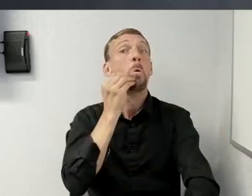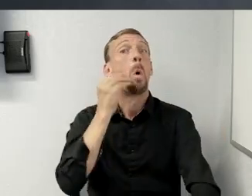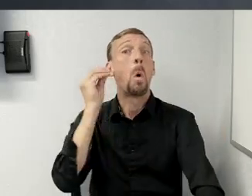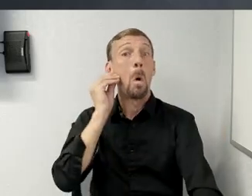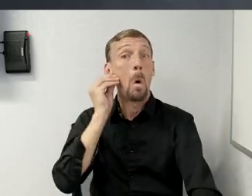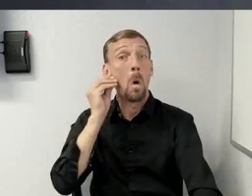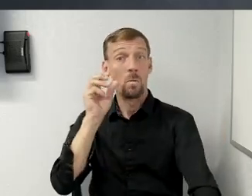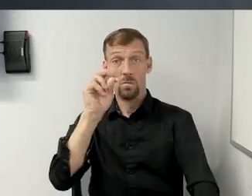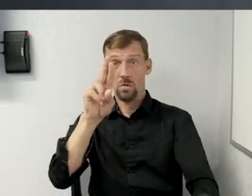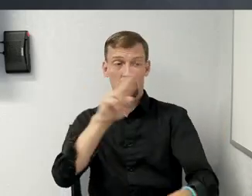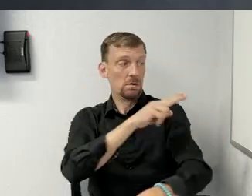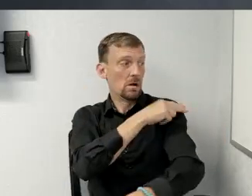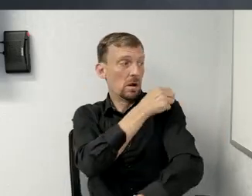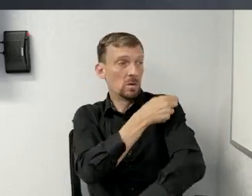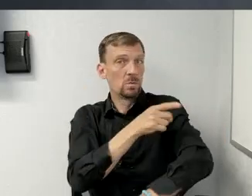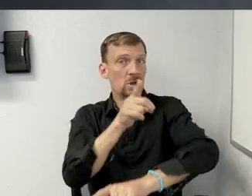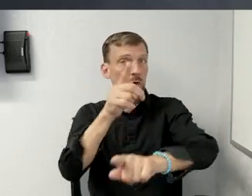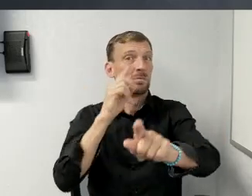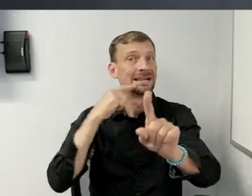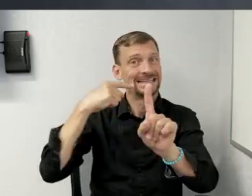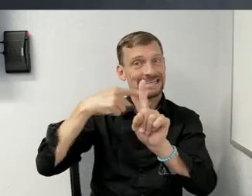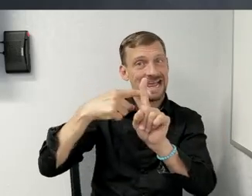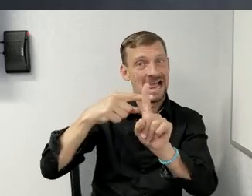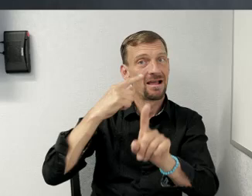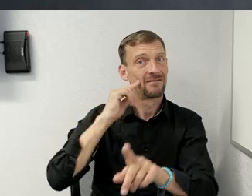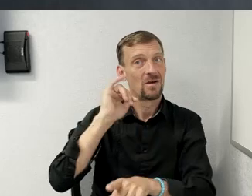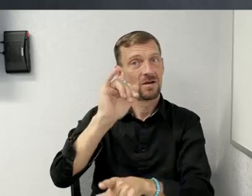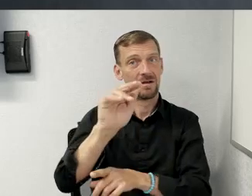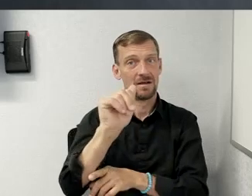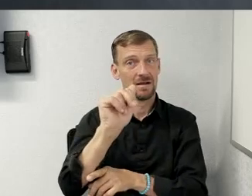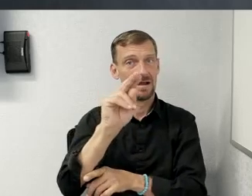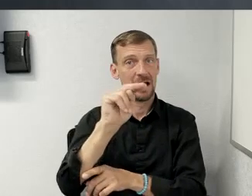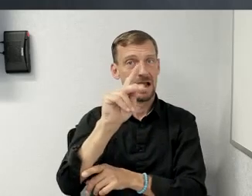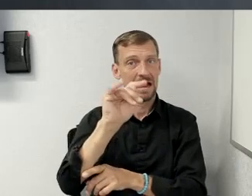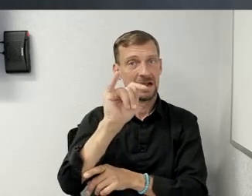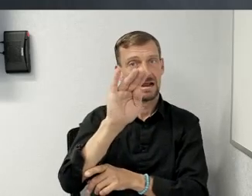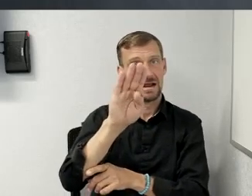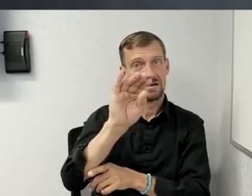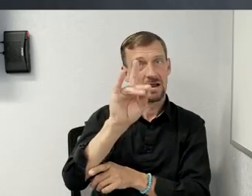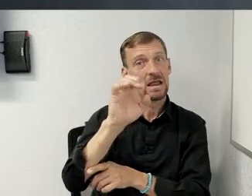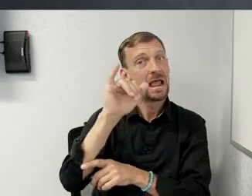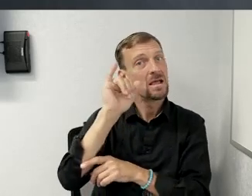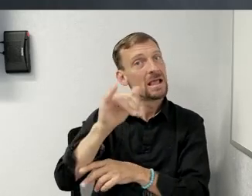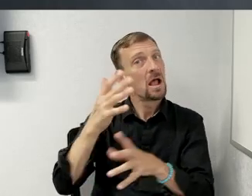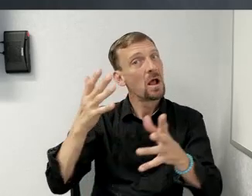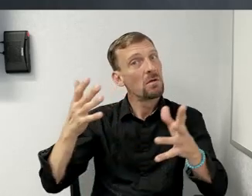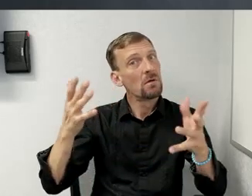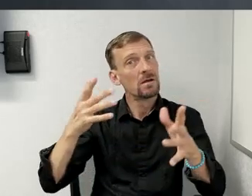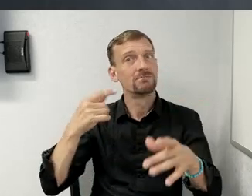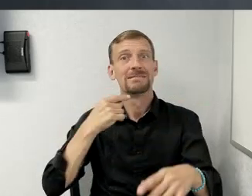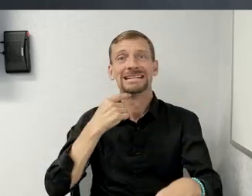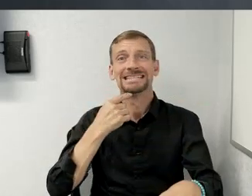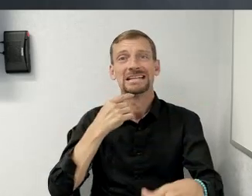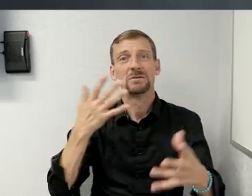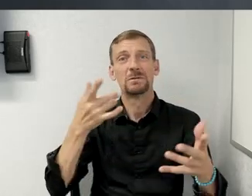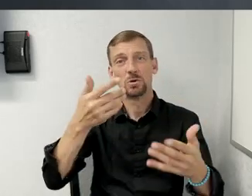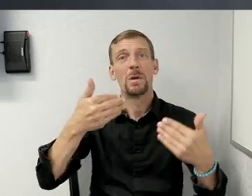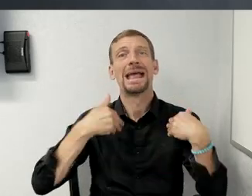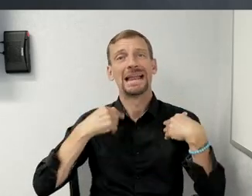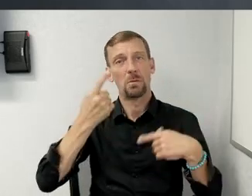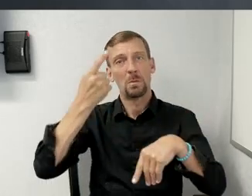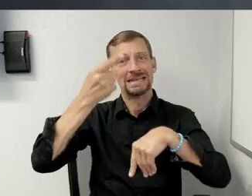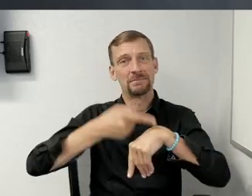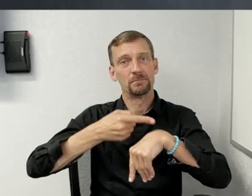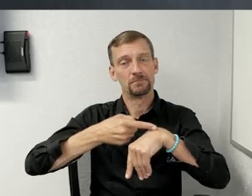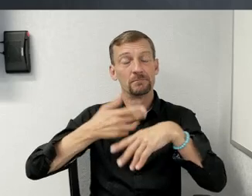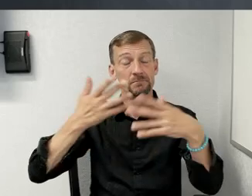in the hospital. You're going to test positive for those antibodies. But all that does is tell you that at one time you had it. What we